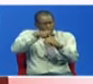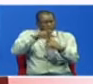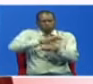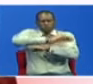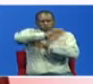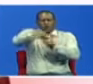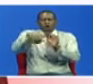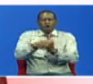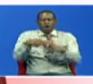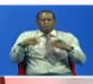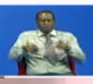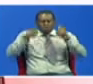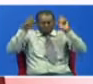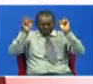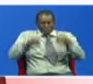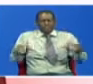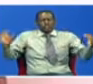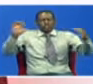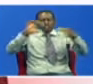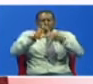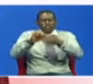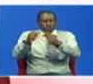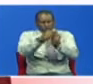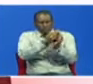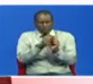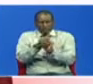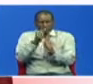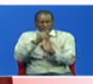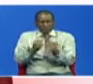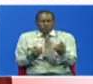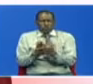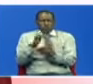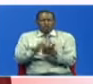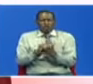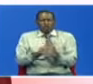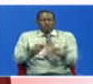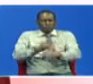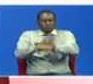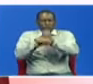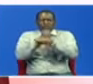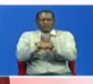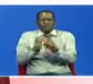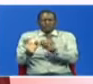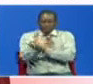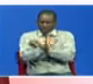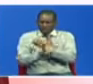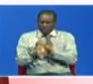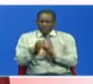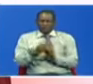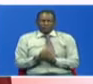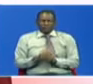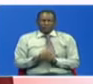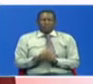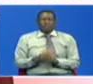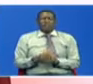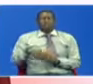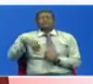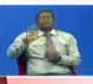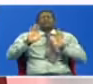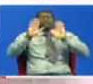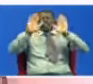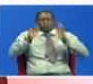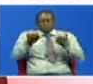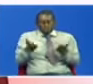us. We must join in and make sure that we safeguard our country. The most important thing